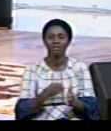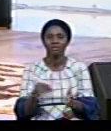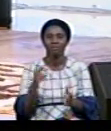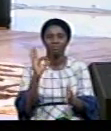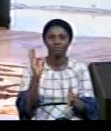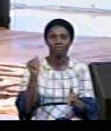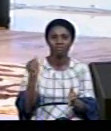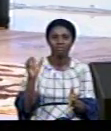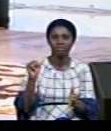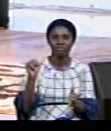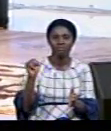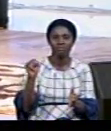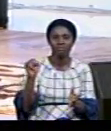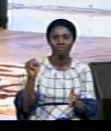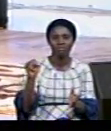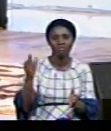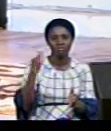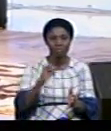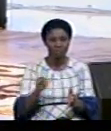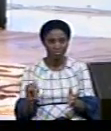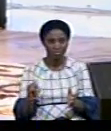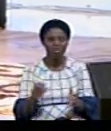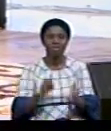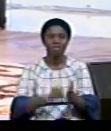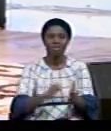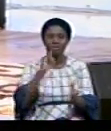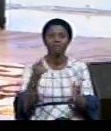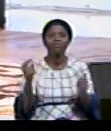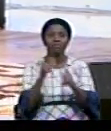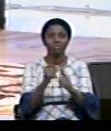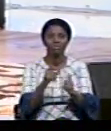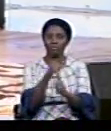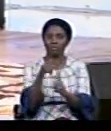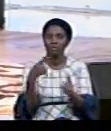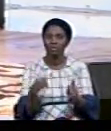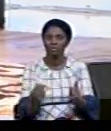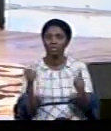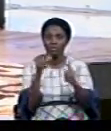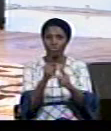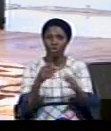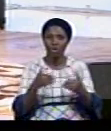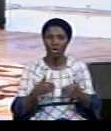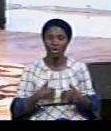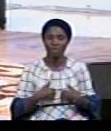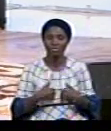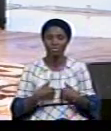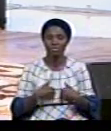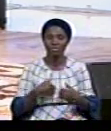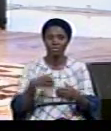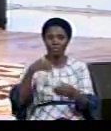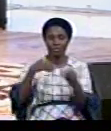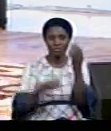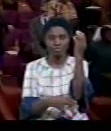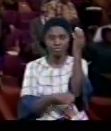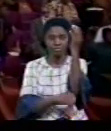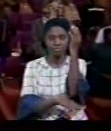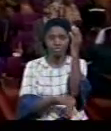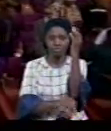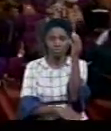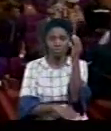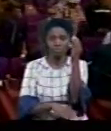word. And when the word has root in your life, your problems are over.